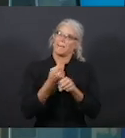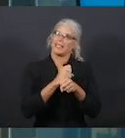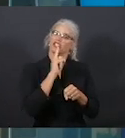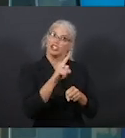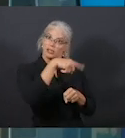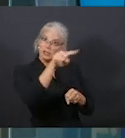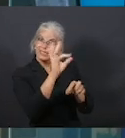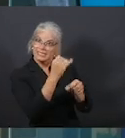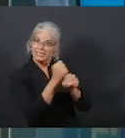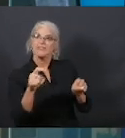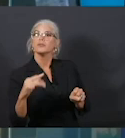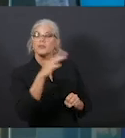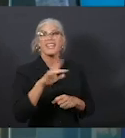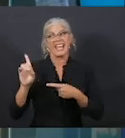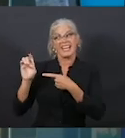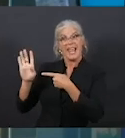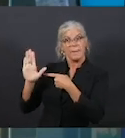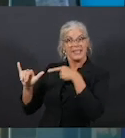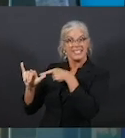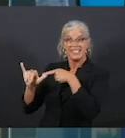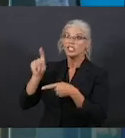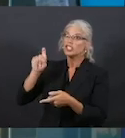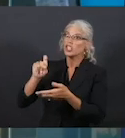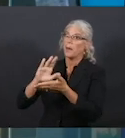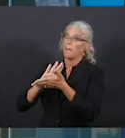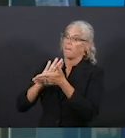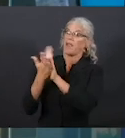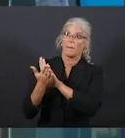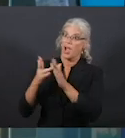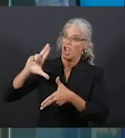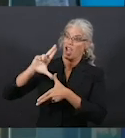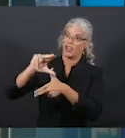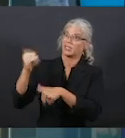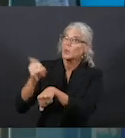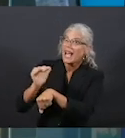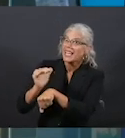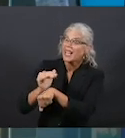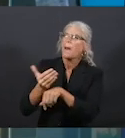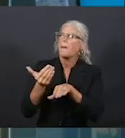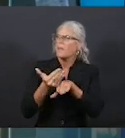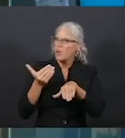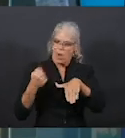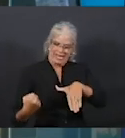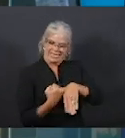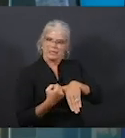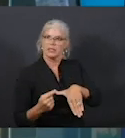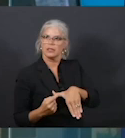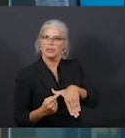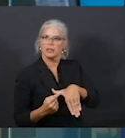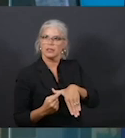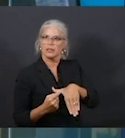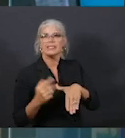is set to become a hurricane by tonight before it reaches the Florida Big Bend coast. I was talking